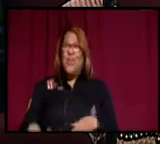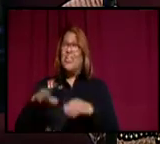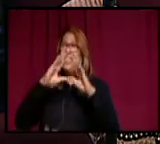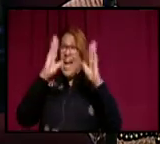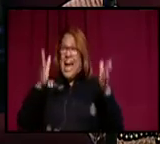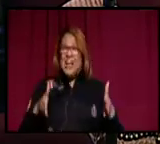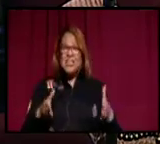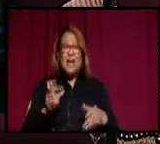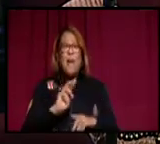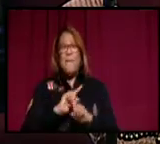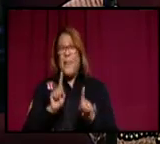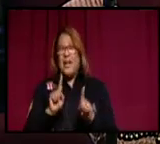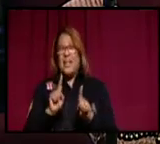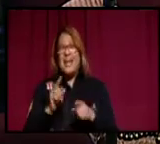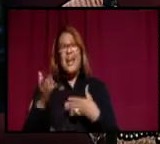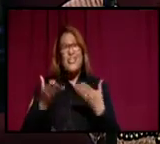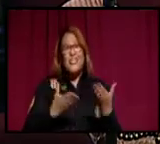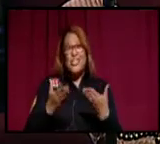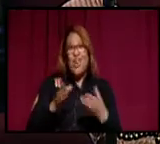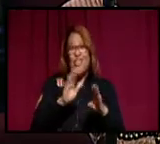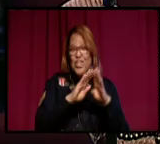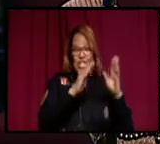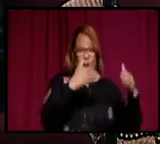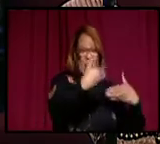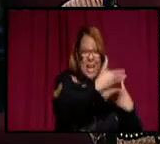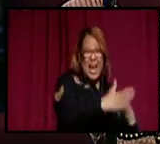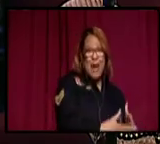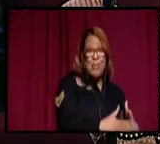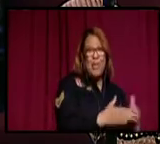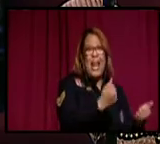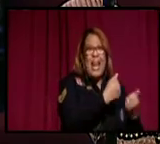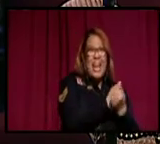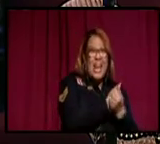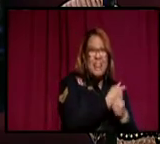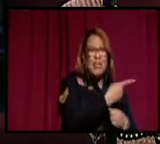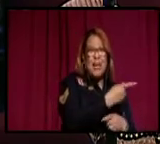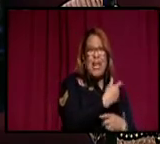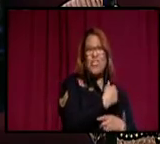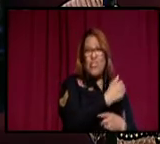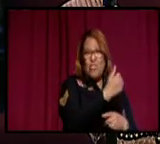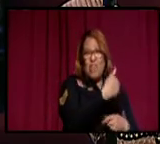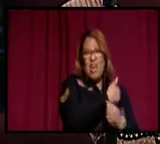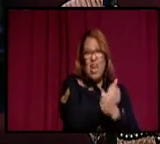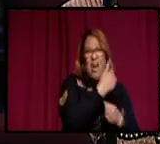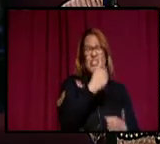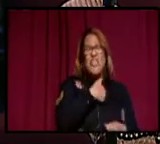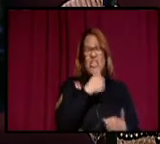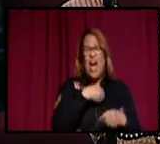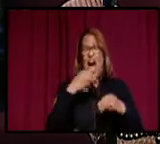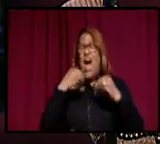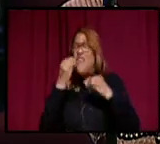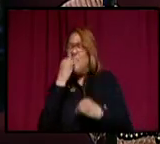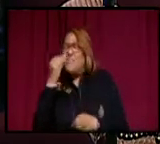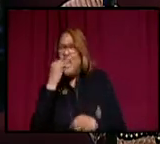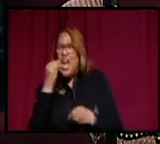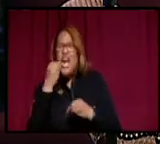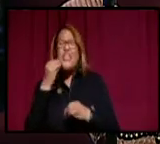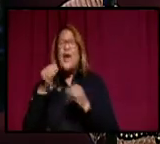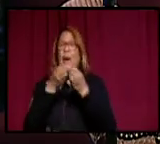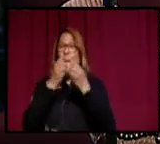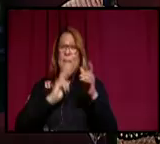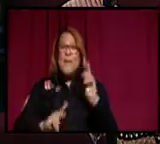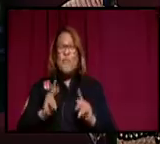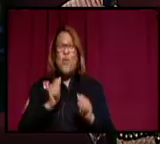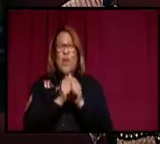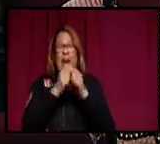your neighbor? Are you loving your neighbor like you love yourself? Yes. You have an opportunity to feed the homeless. Right. You have an opportunity to